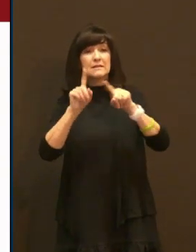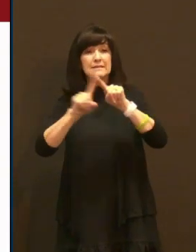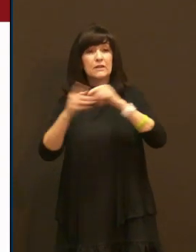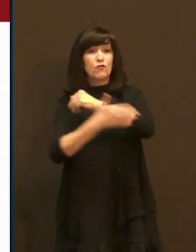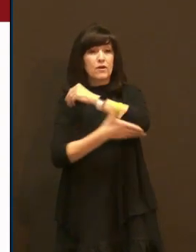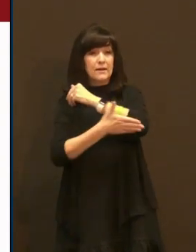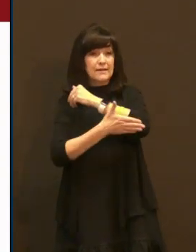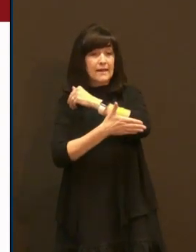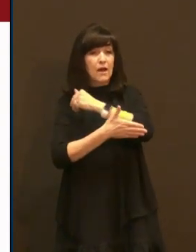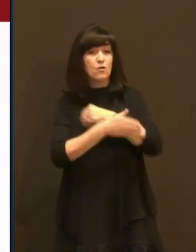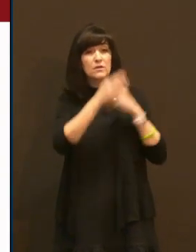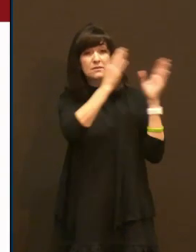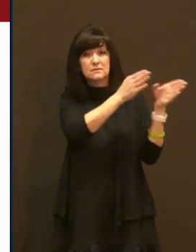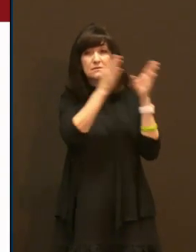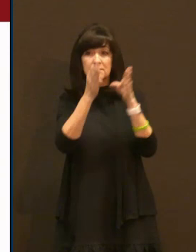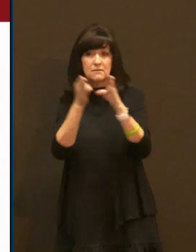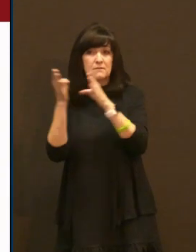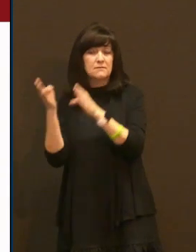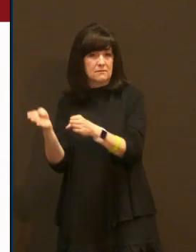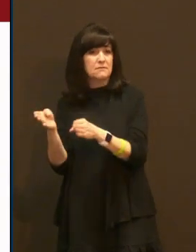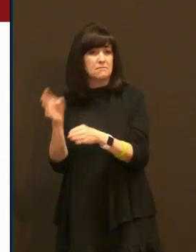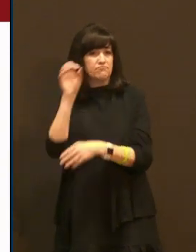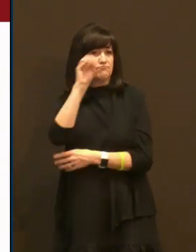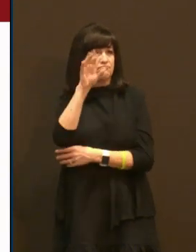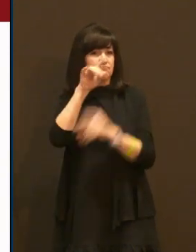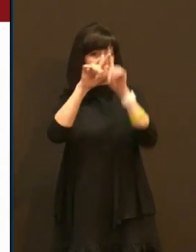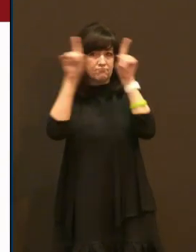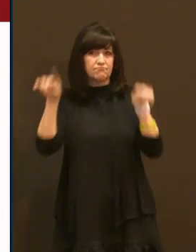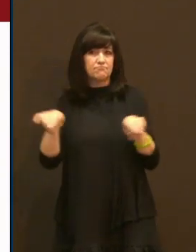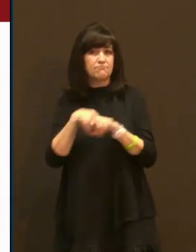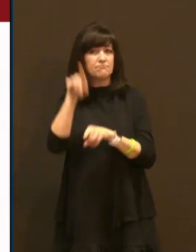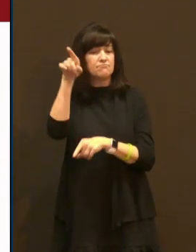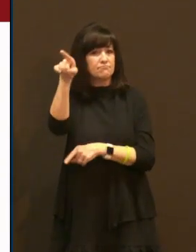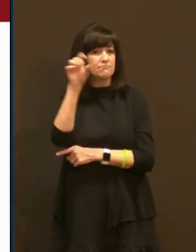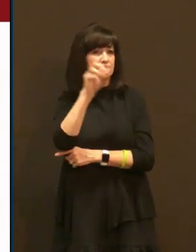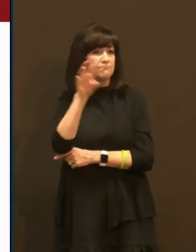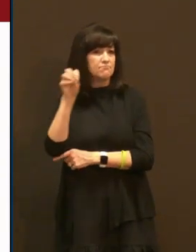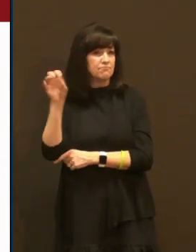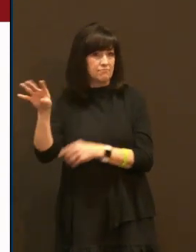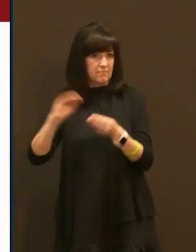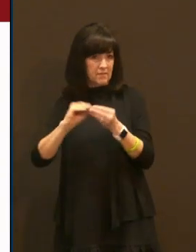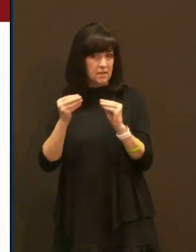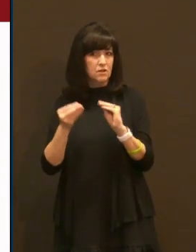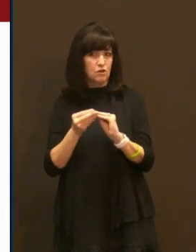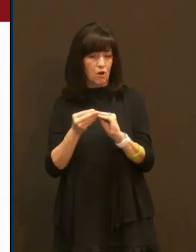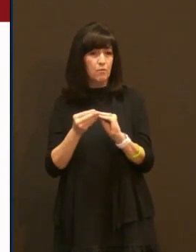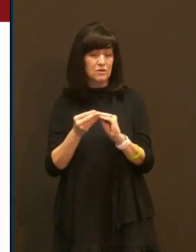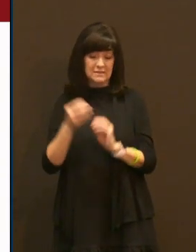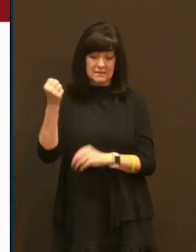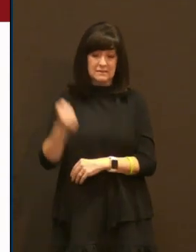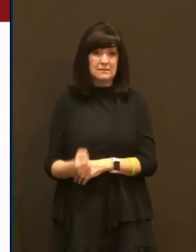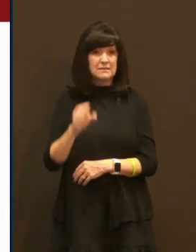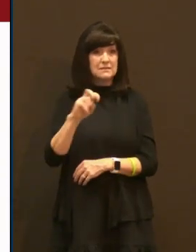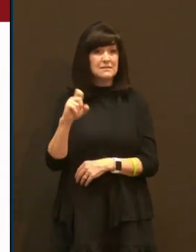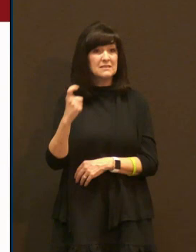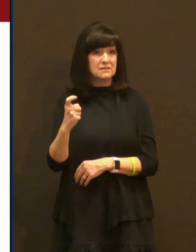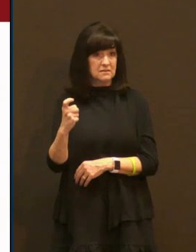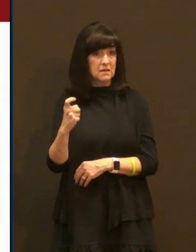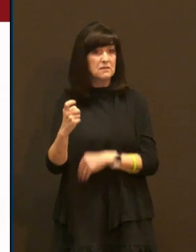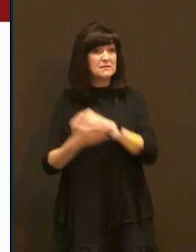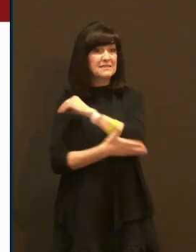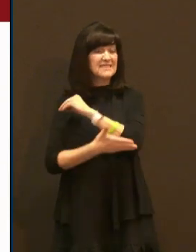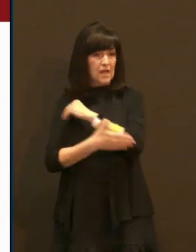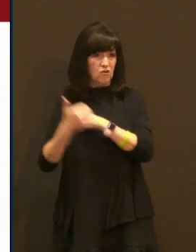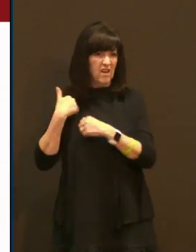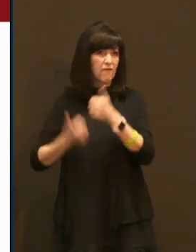almost 1,400 of positive cases in Kent County. Sussex County still leading with 4,100, again,